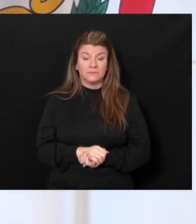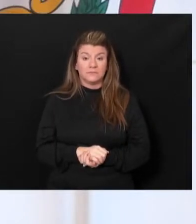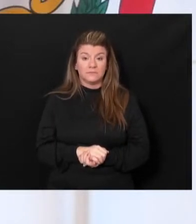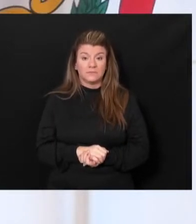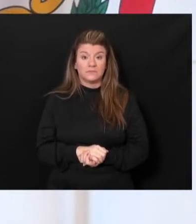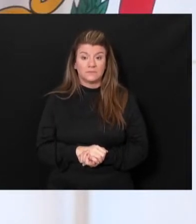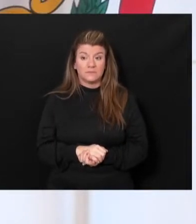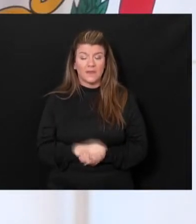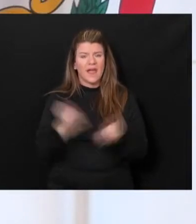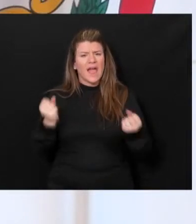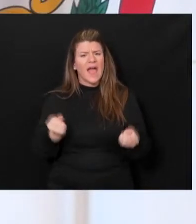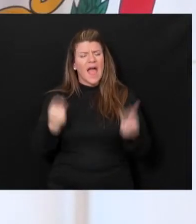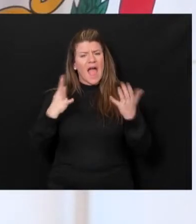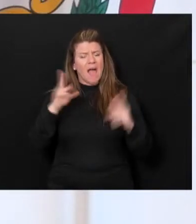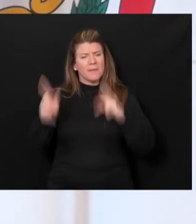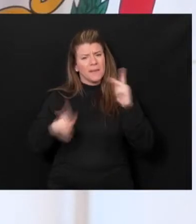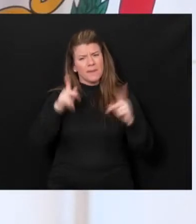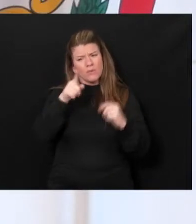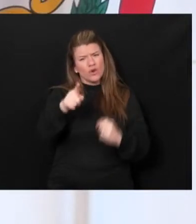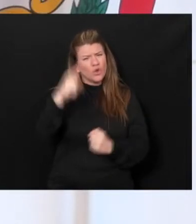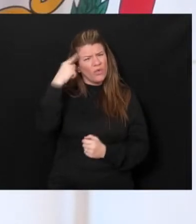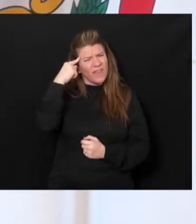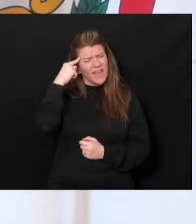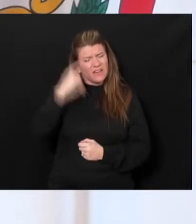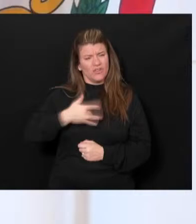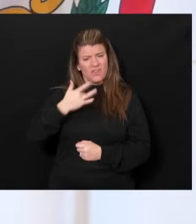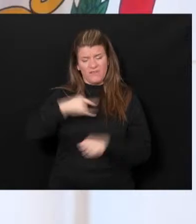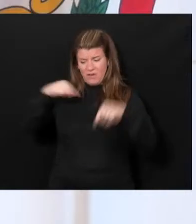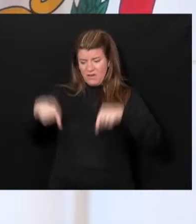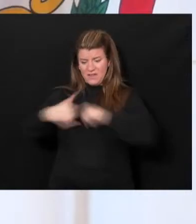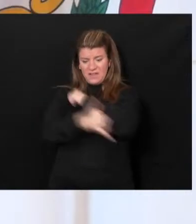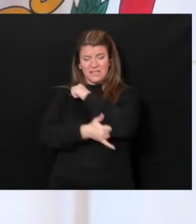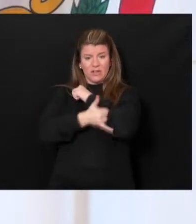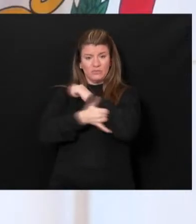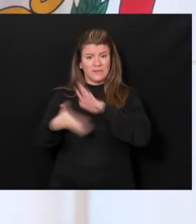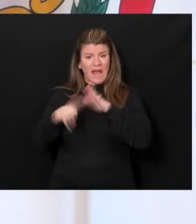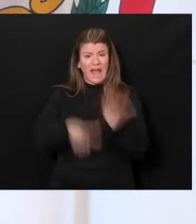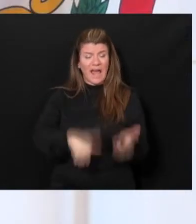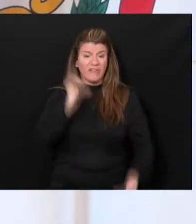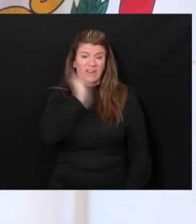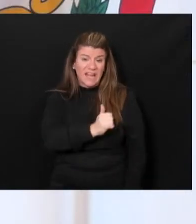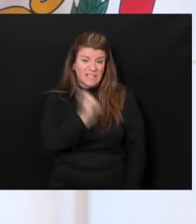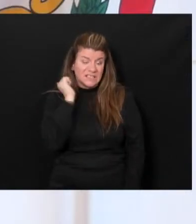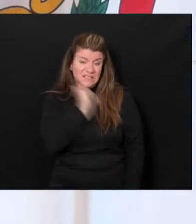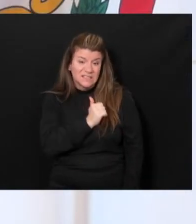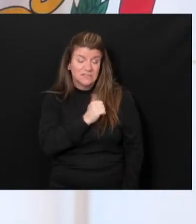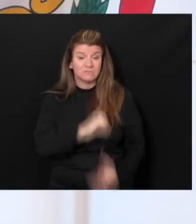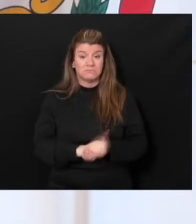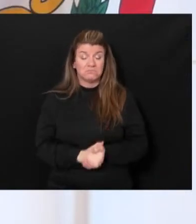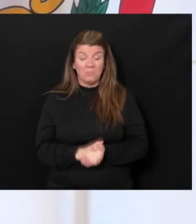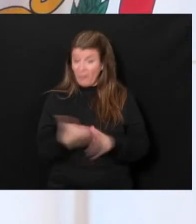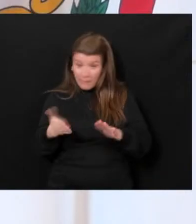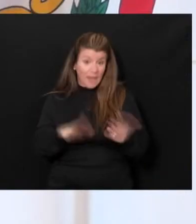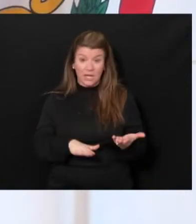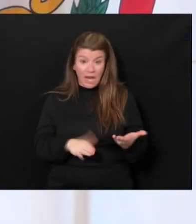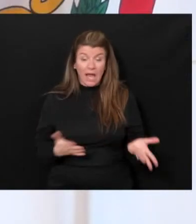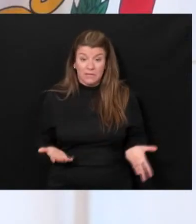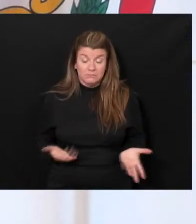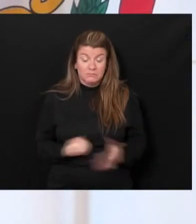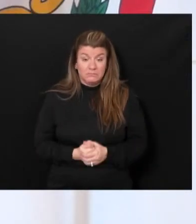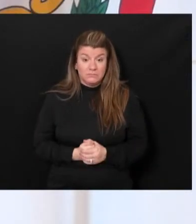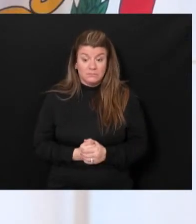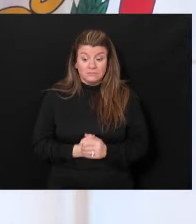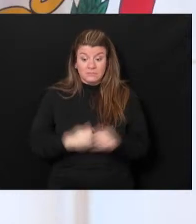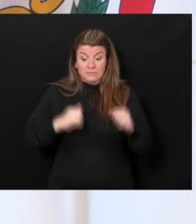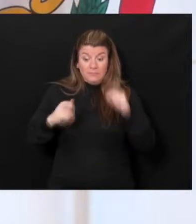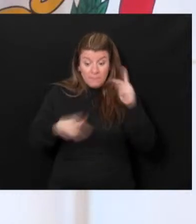Now, how many people do you think in our country die every day? They just die. They die